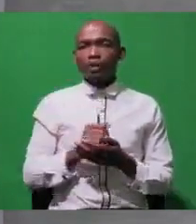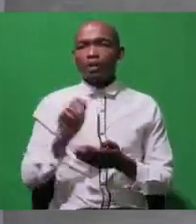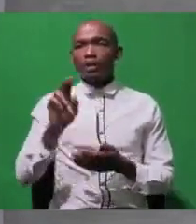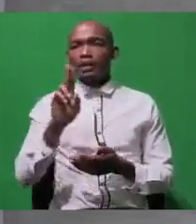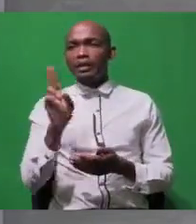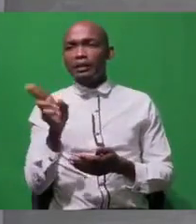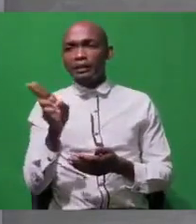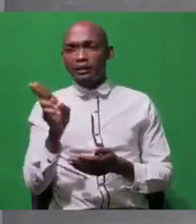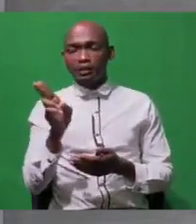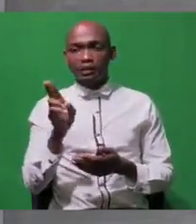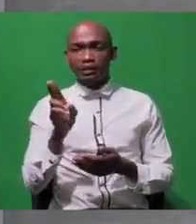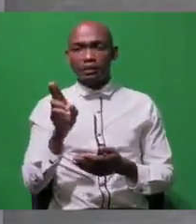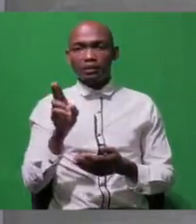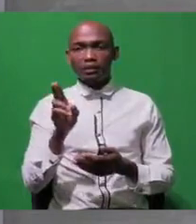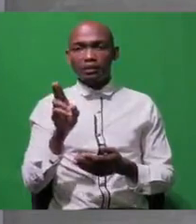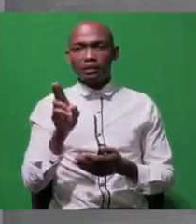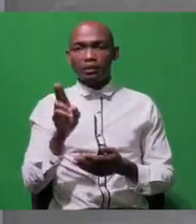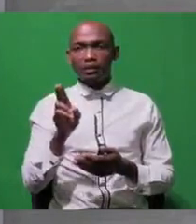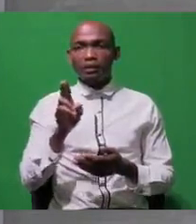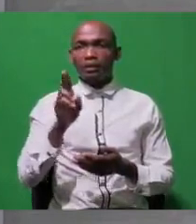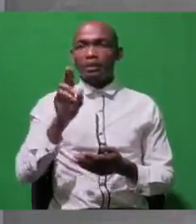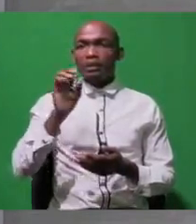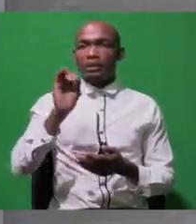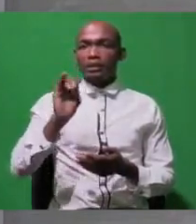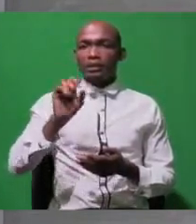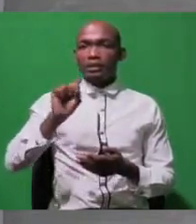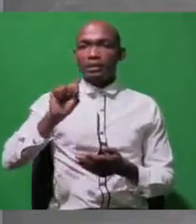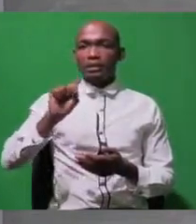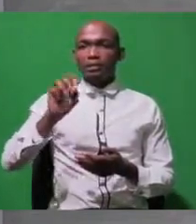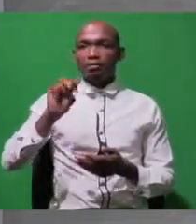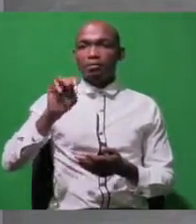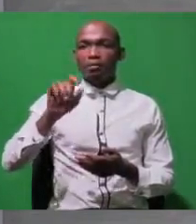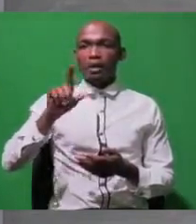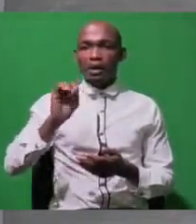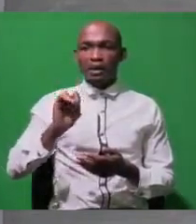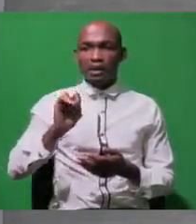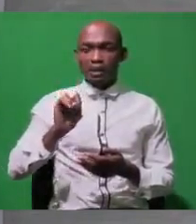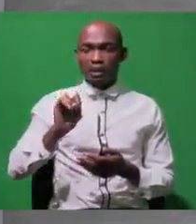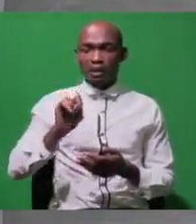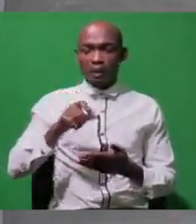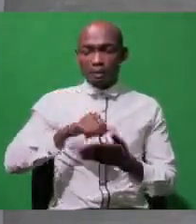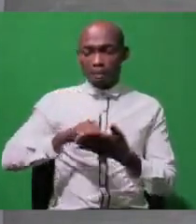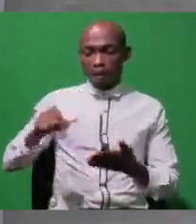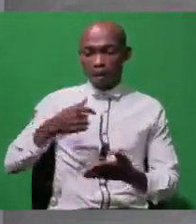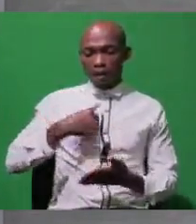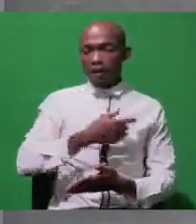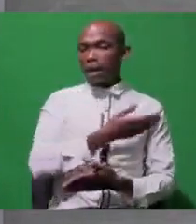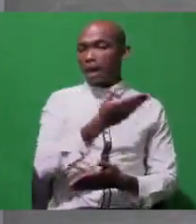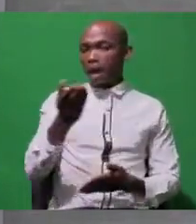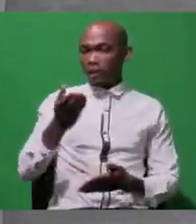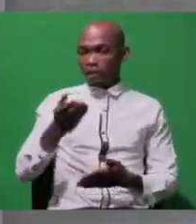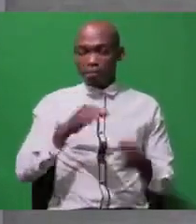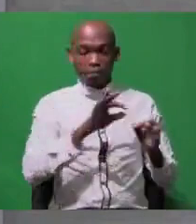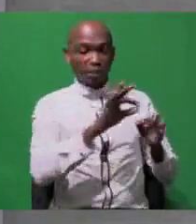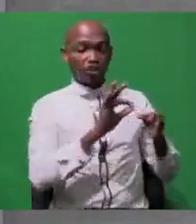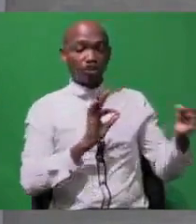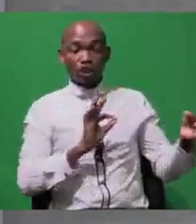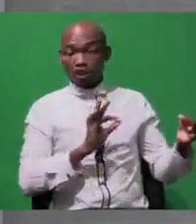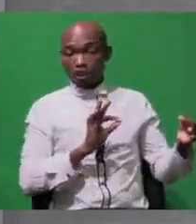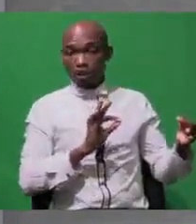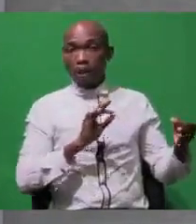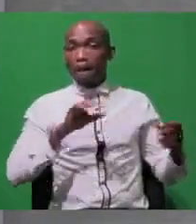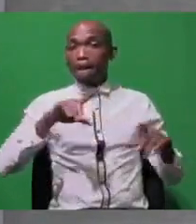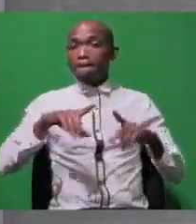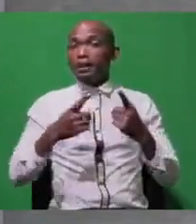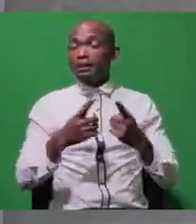H. Smile is a debtor and he paid us by check, but we